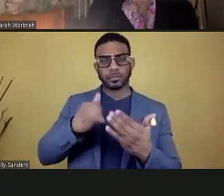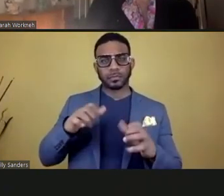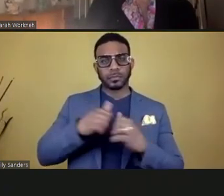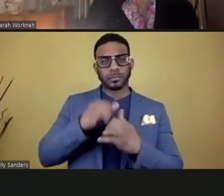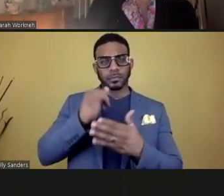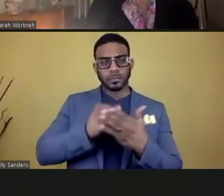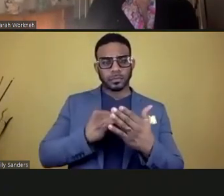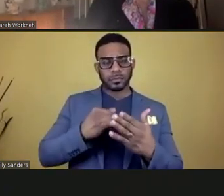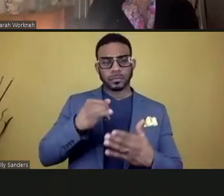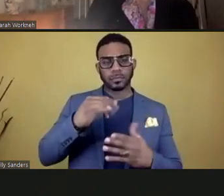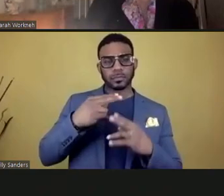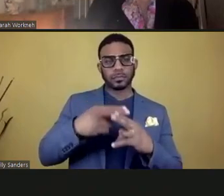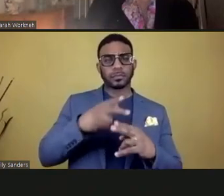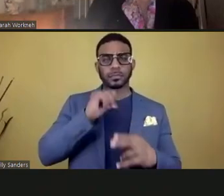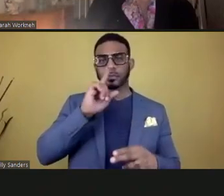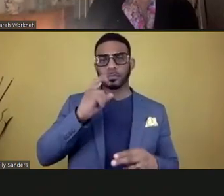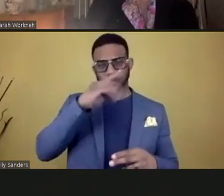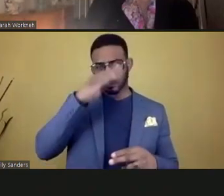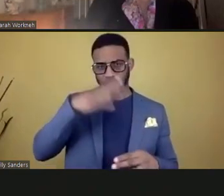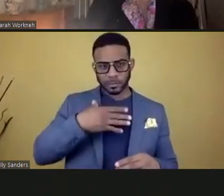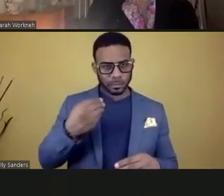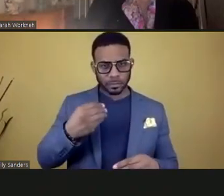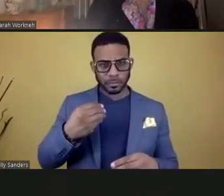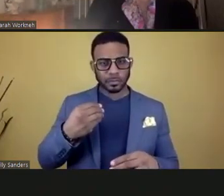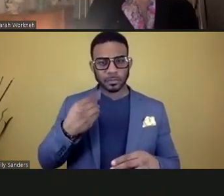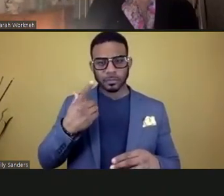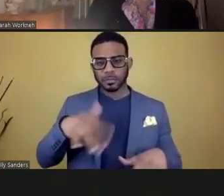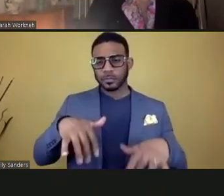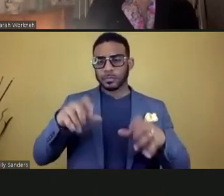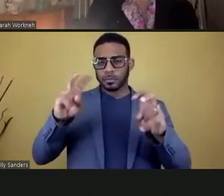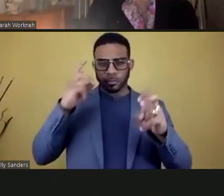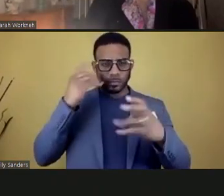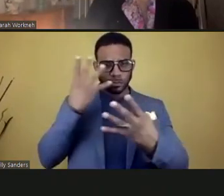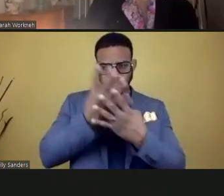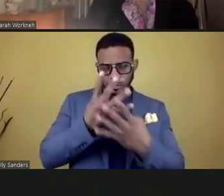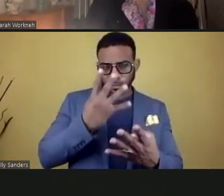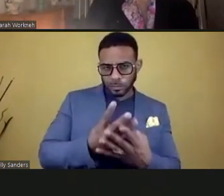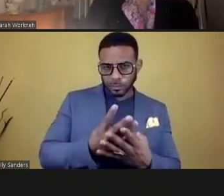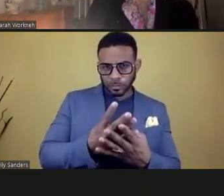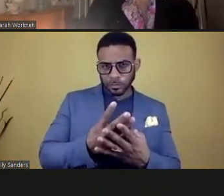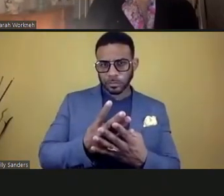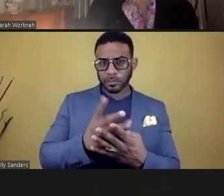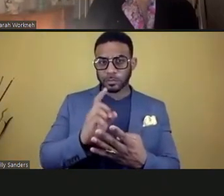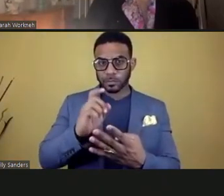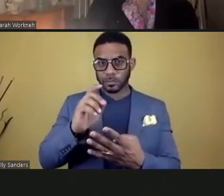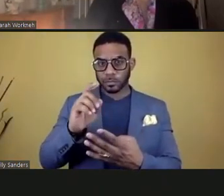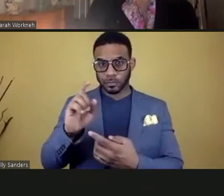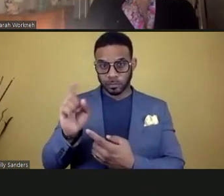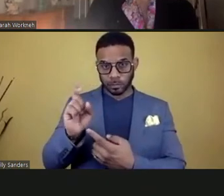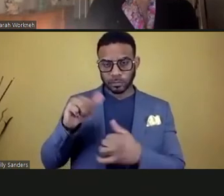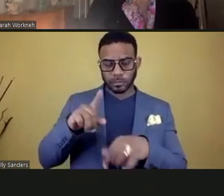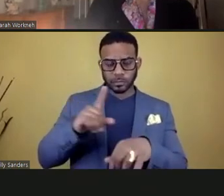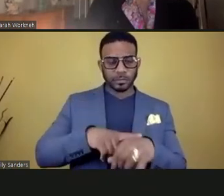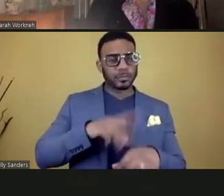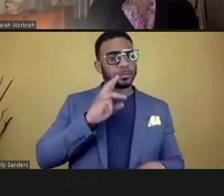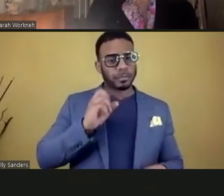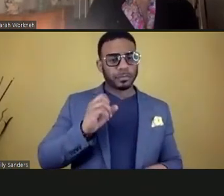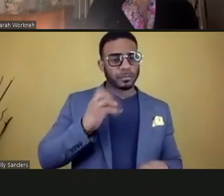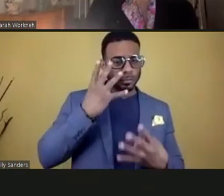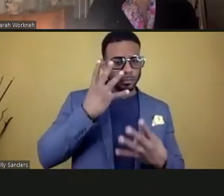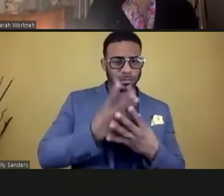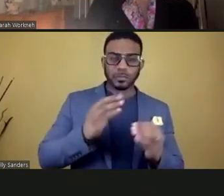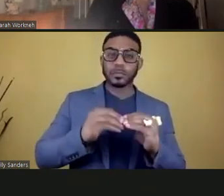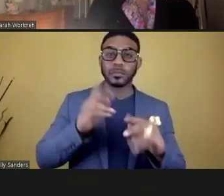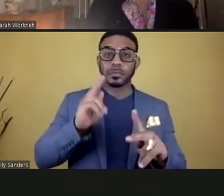Gregory Sale called It's Not Just Black and White, which took on the topic of incarceration, where Phoenix at the time was incarcerating